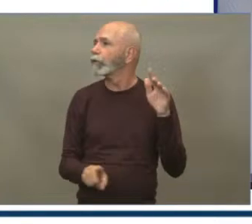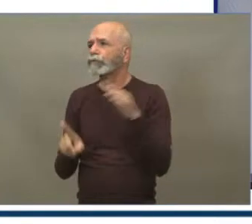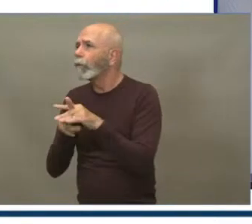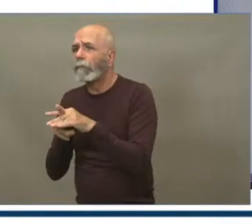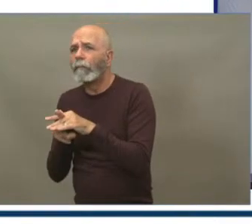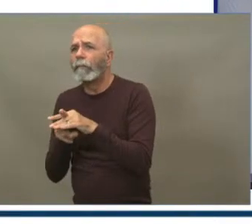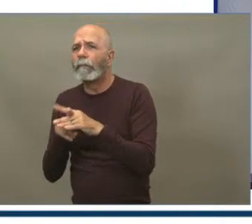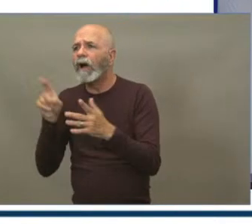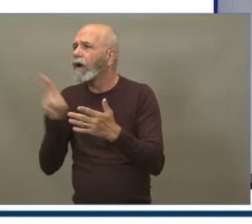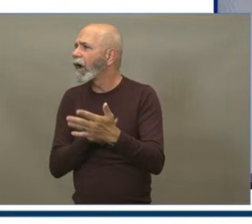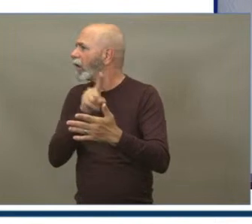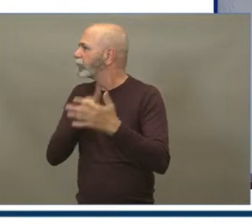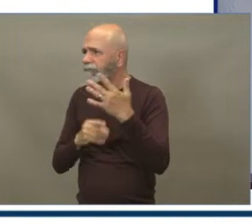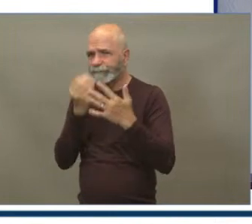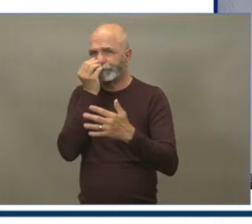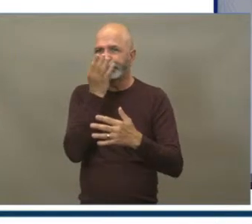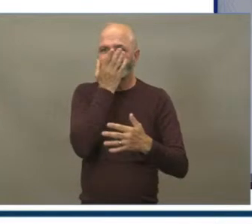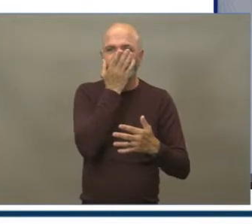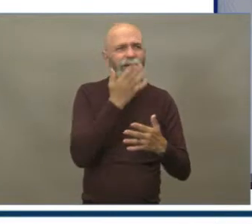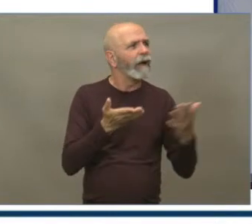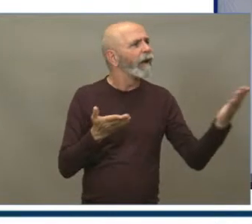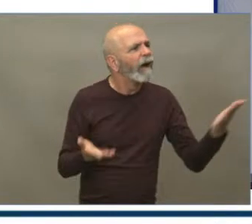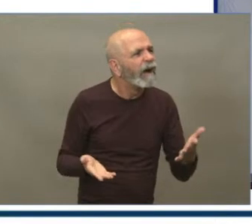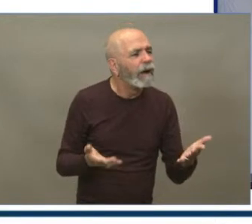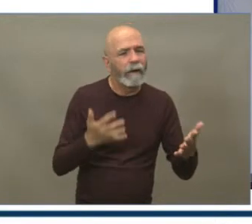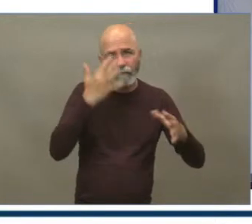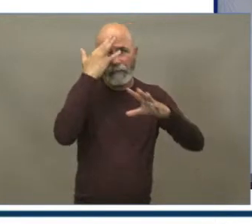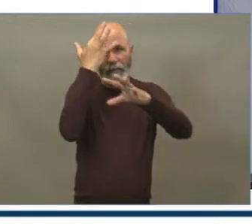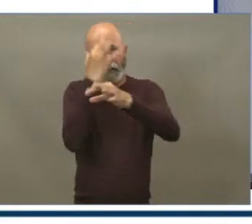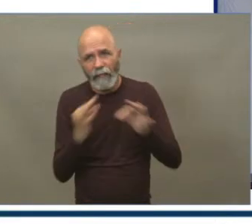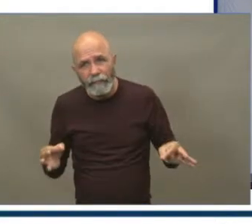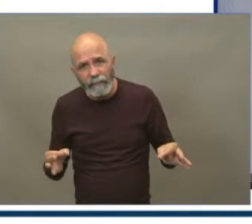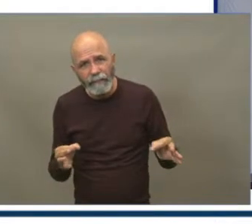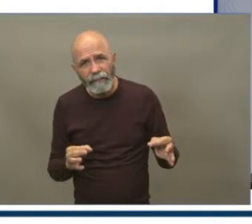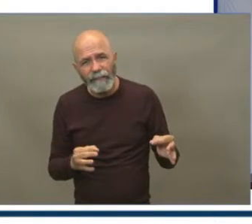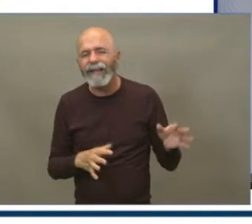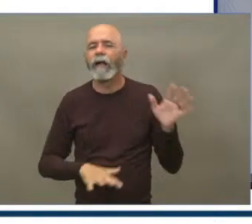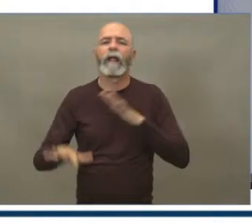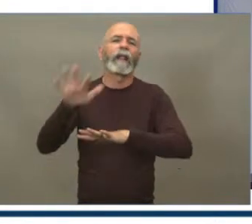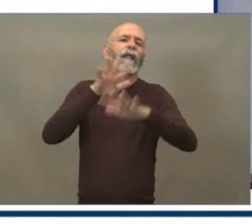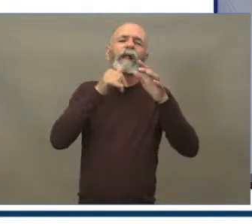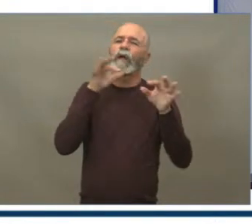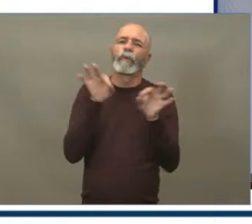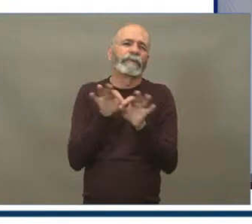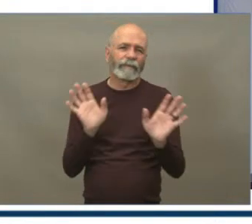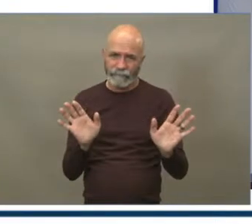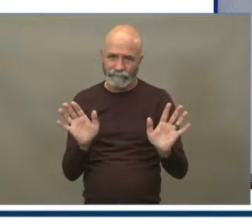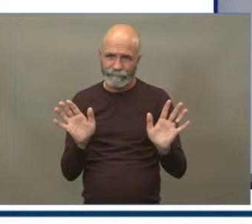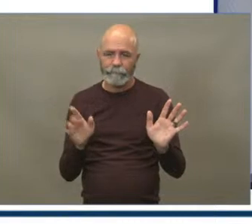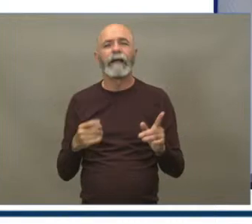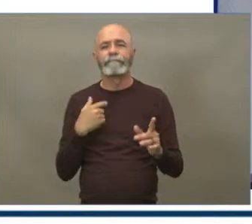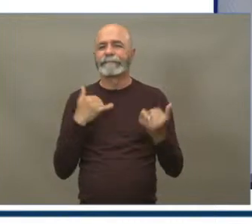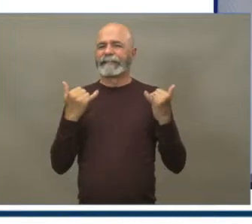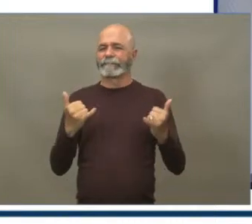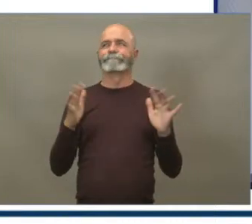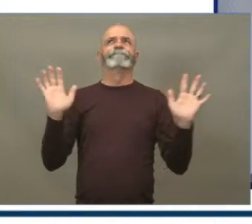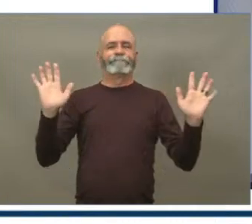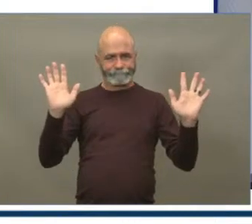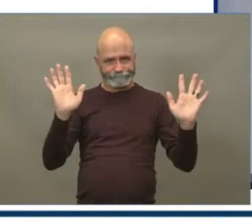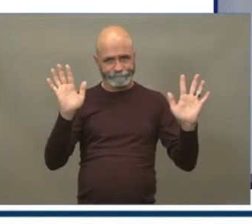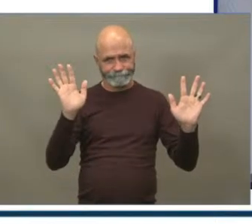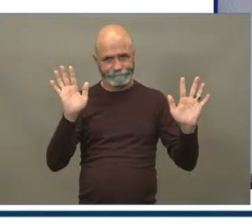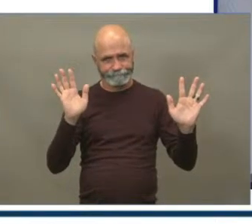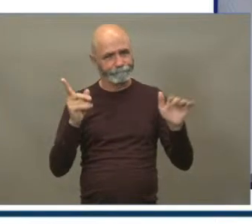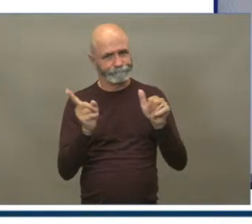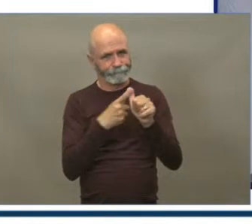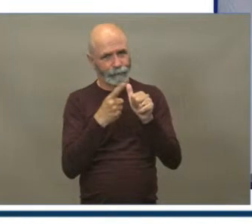cancel these clinics that they have vaccines just sporadically open up. So that's been our approach, and I think it's been one that's consistent, and we're really